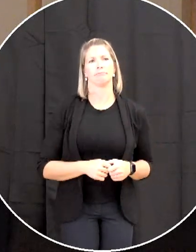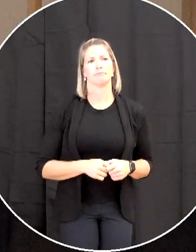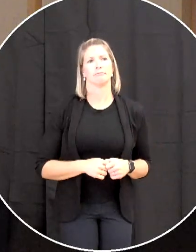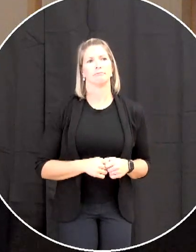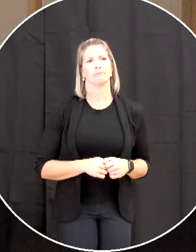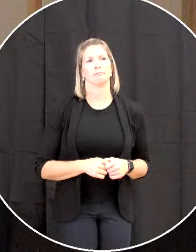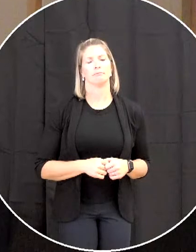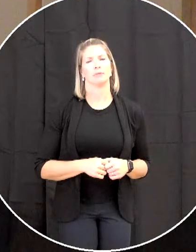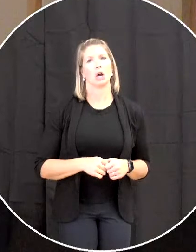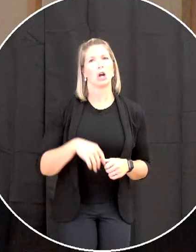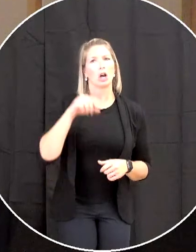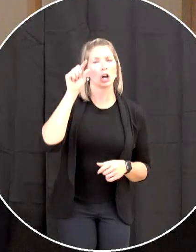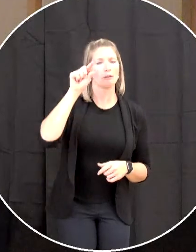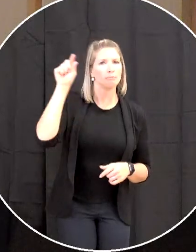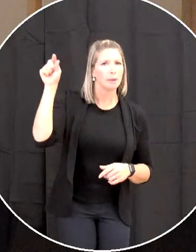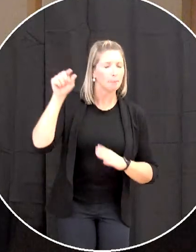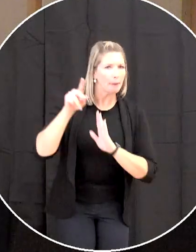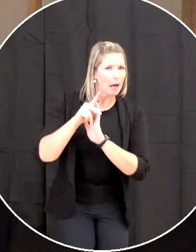policy,